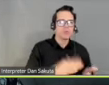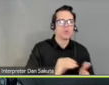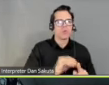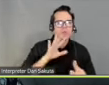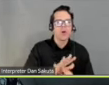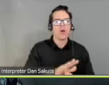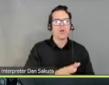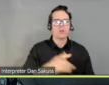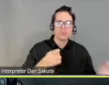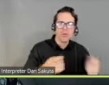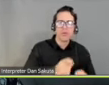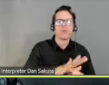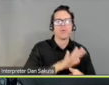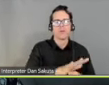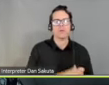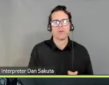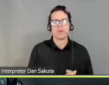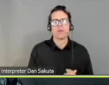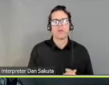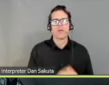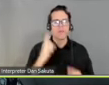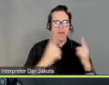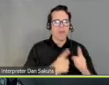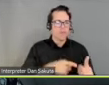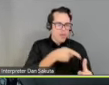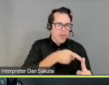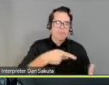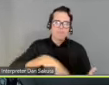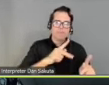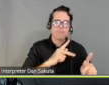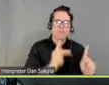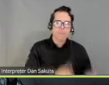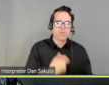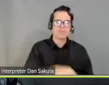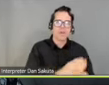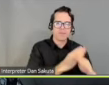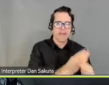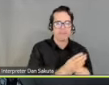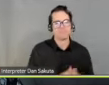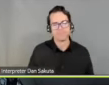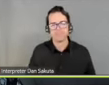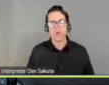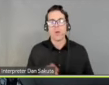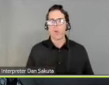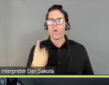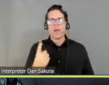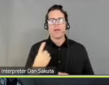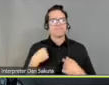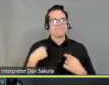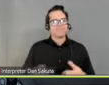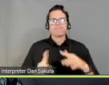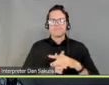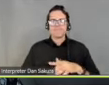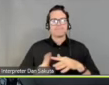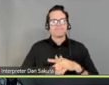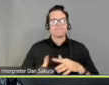control them by thinking about the ultimate person that we're trying to protect. One of the things that has come up a lot as we're working